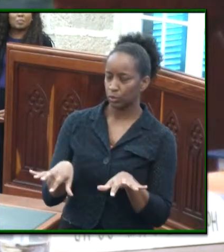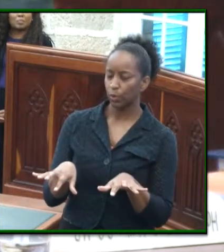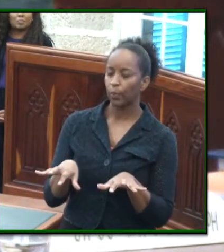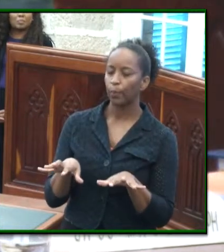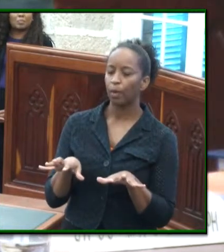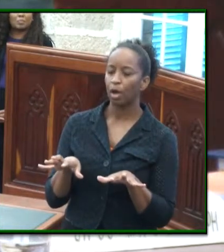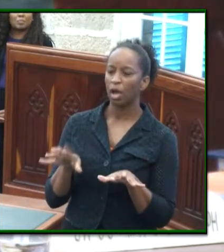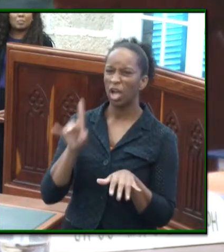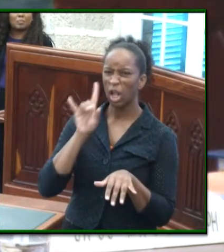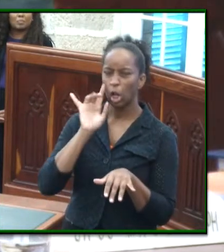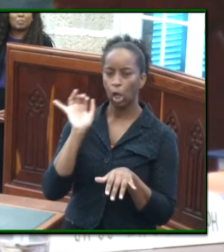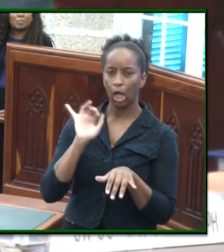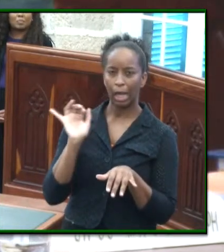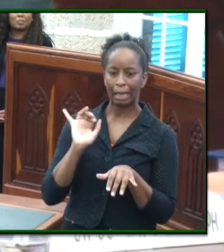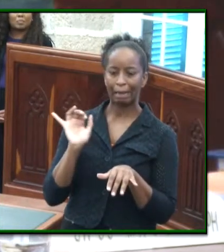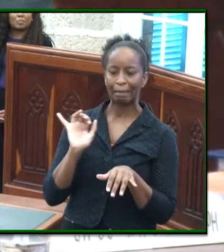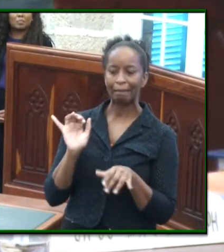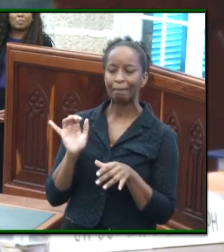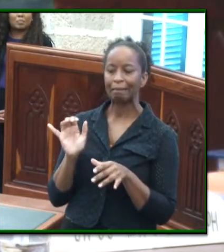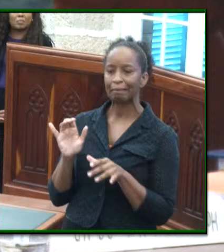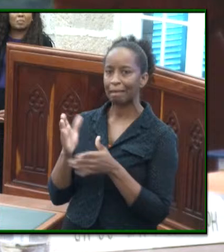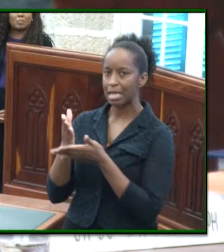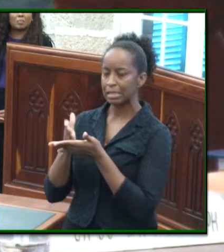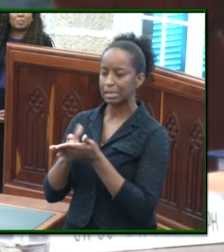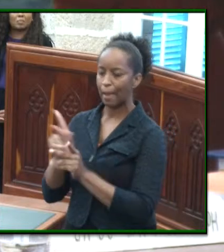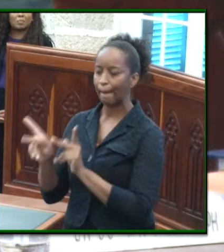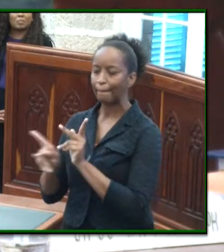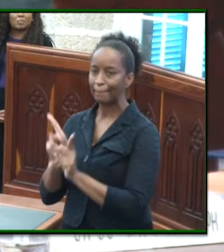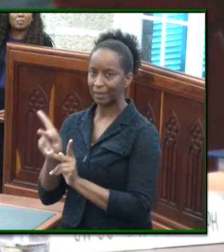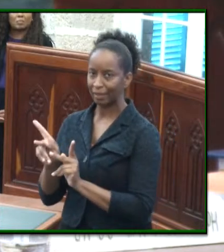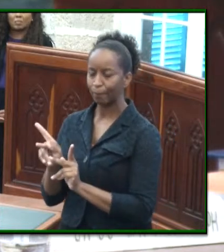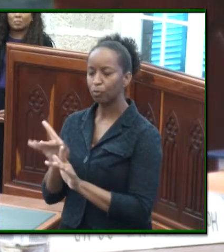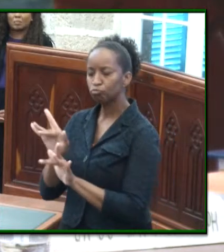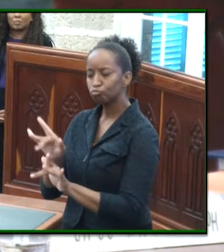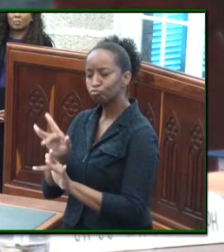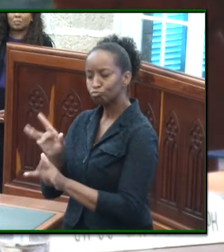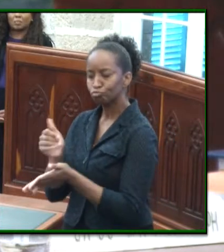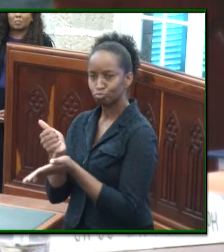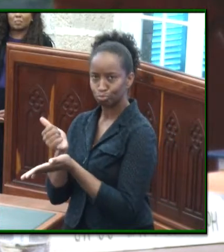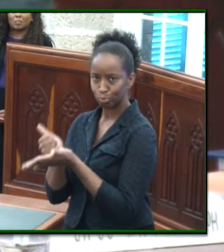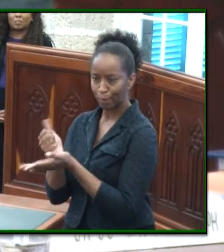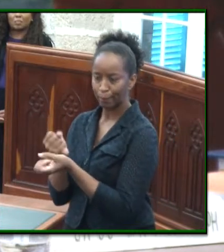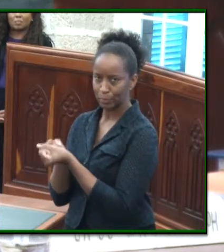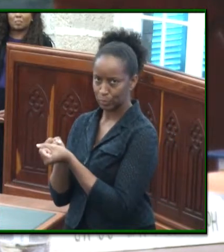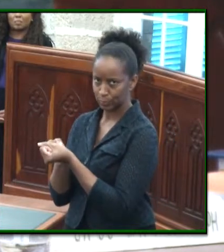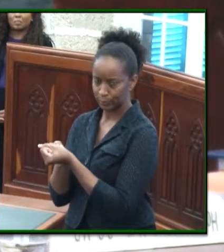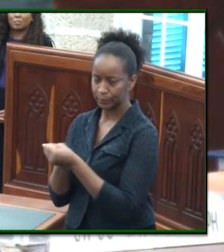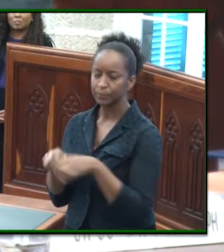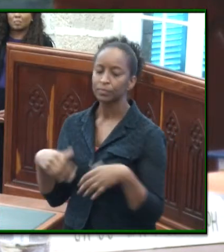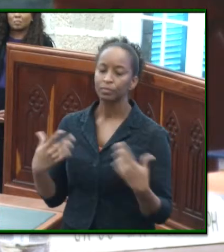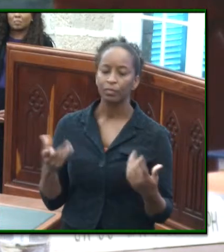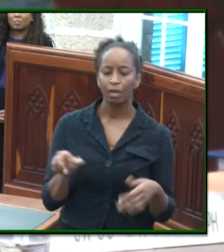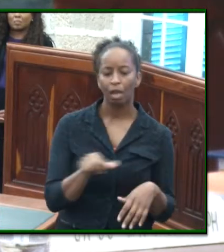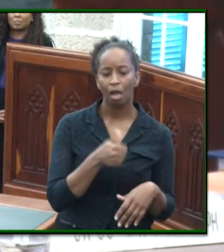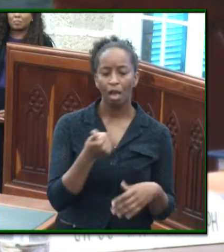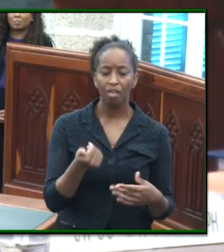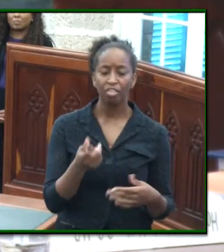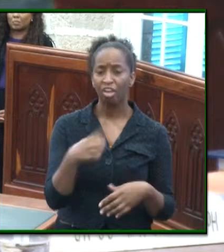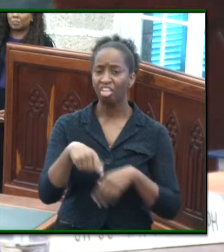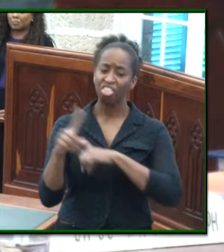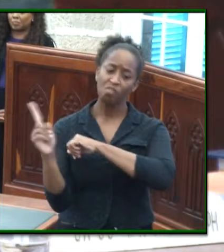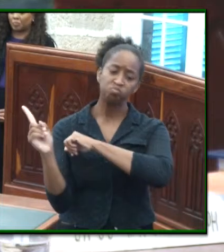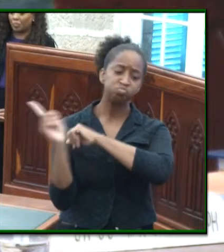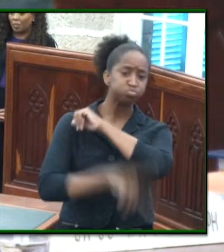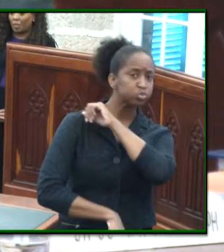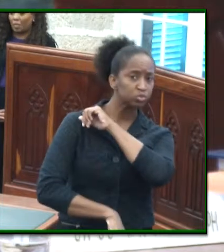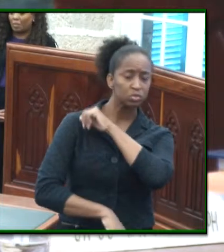are the beneficiaries of being given second chances, and the people who have been the result of low opportunities or no opportunities